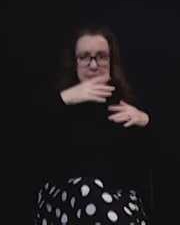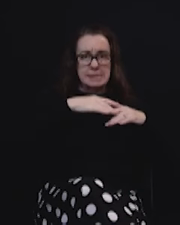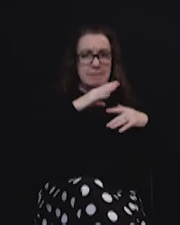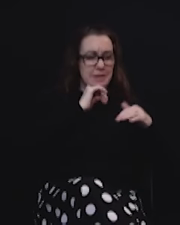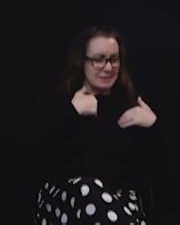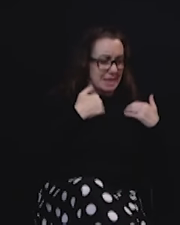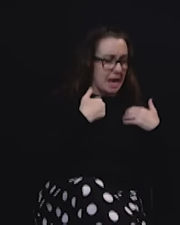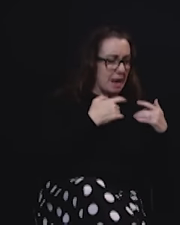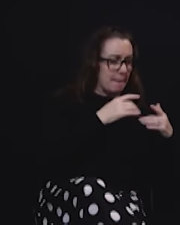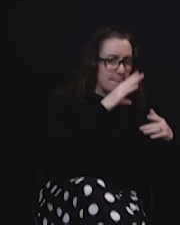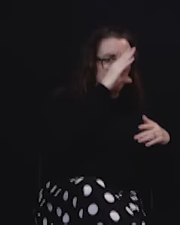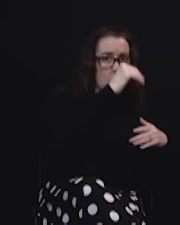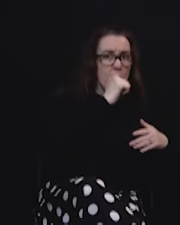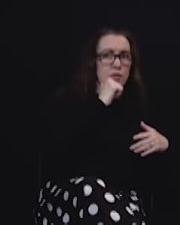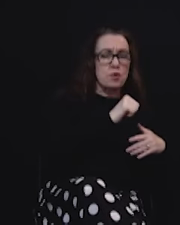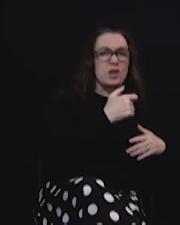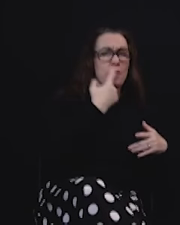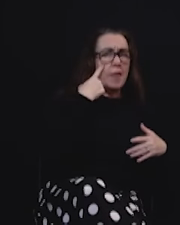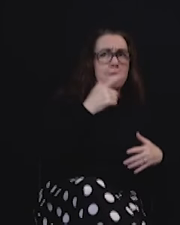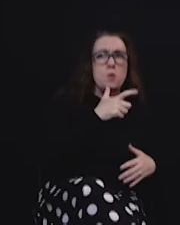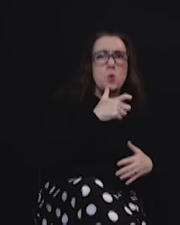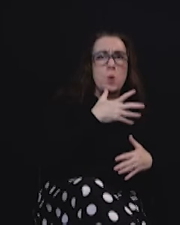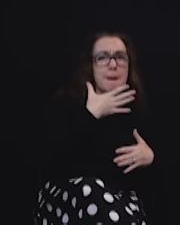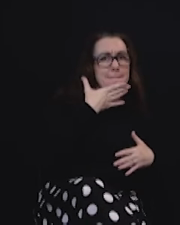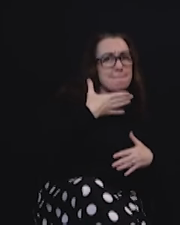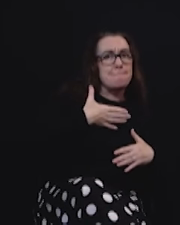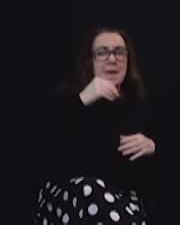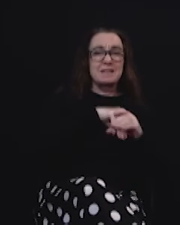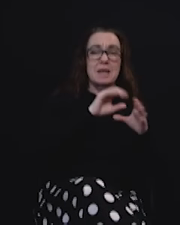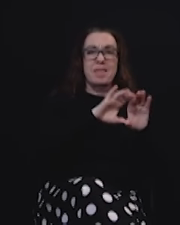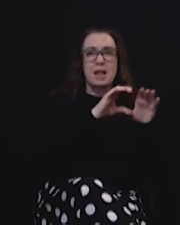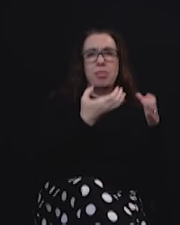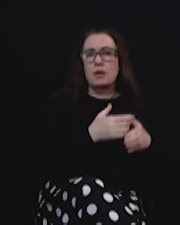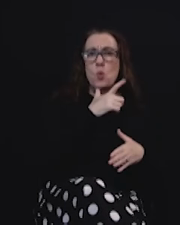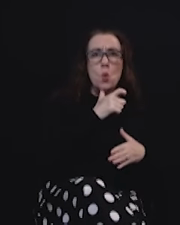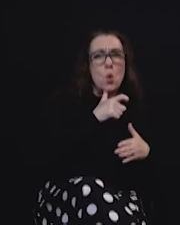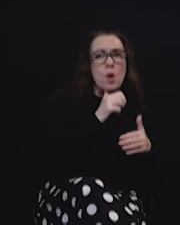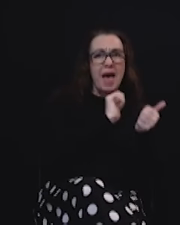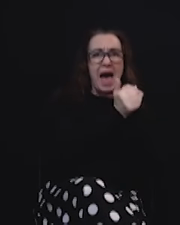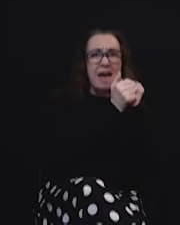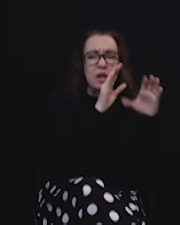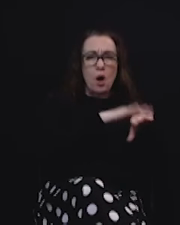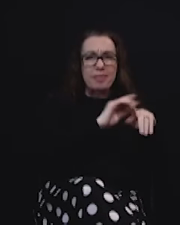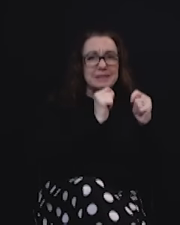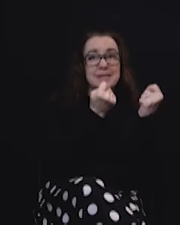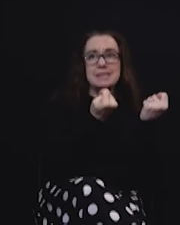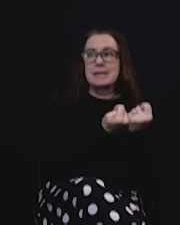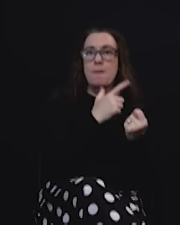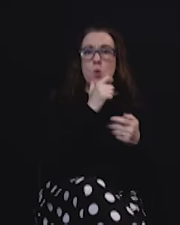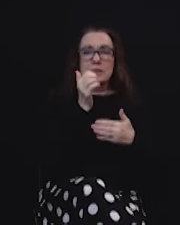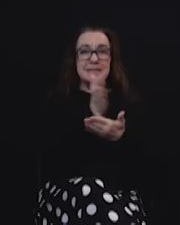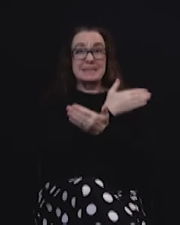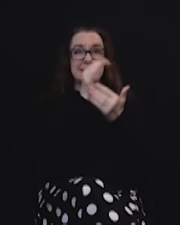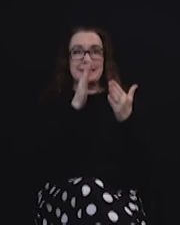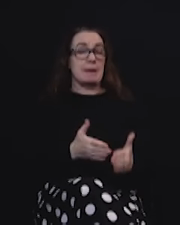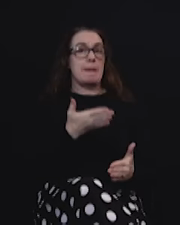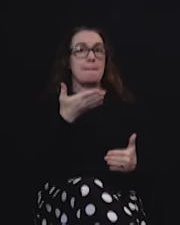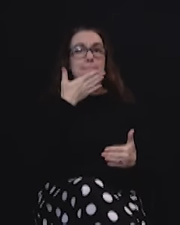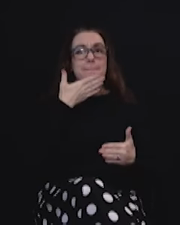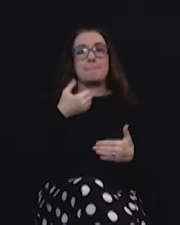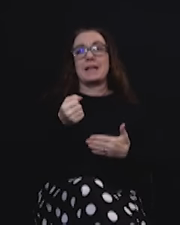little boy or a little girl? Who is the best student in my class? Who is the greatest athlete on my team? Who is the best singer in the choir, the best musician